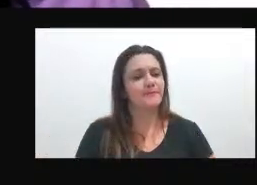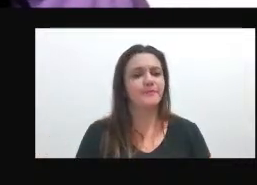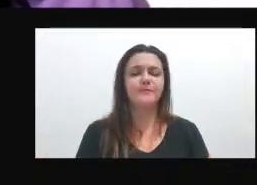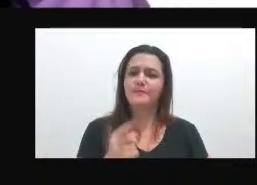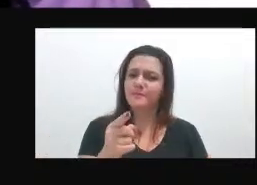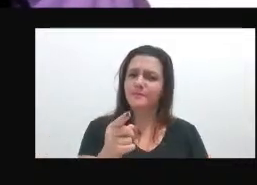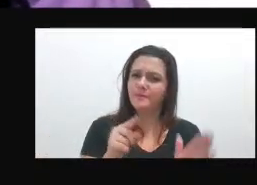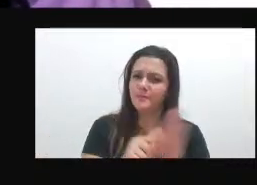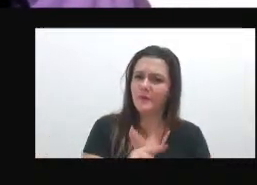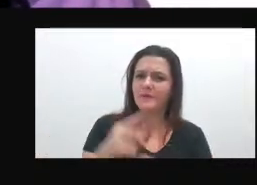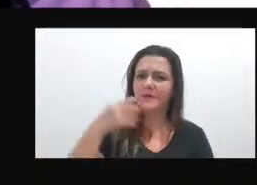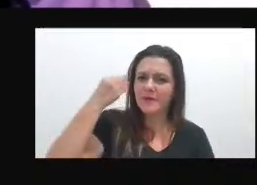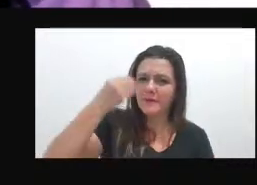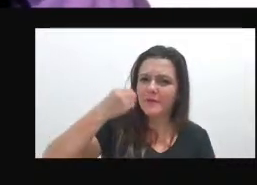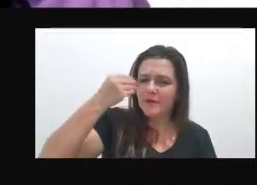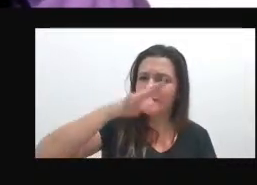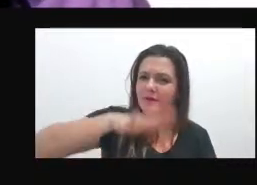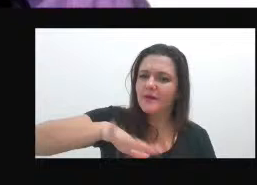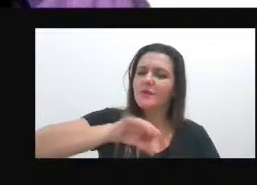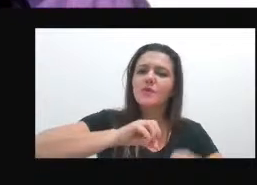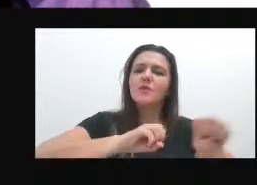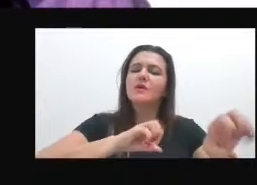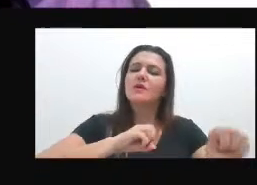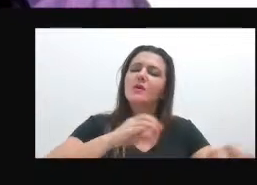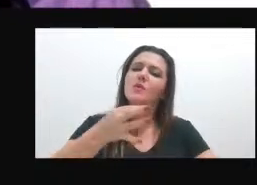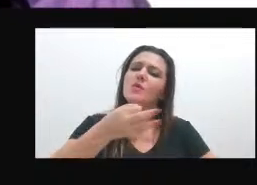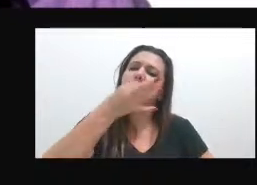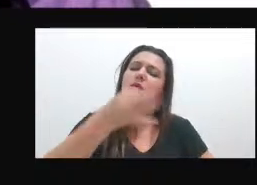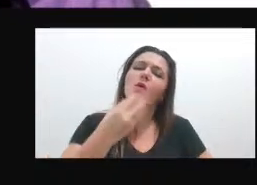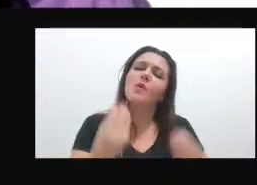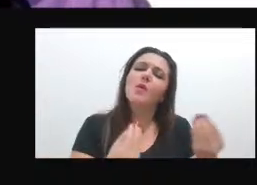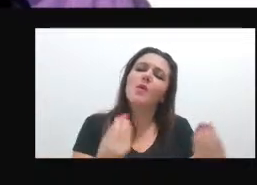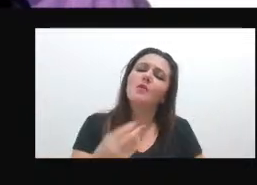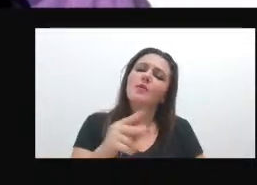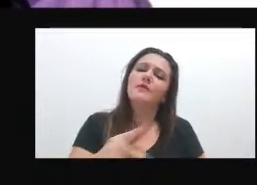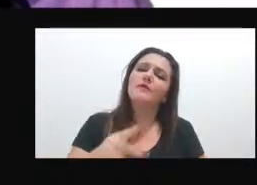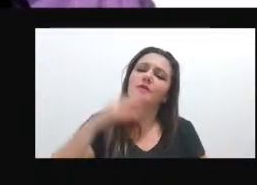think teachers can learn more about how to use AI in English teaching?